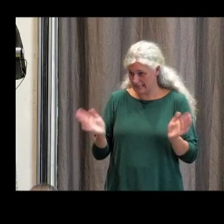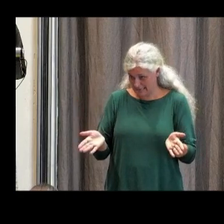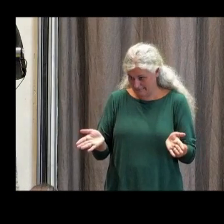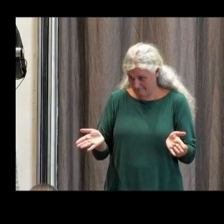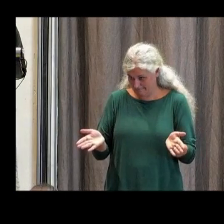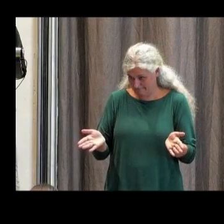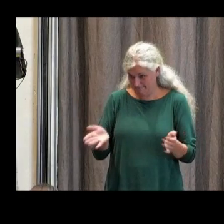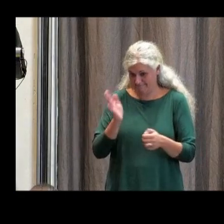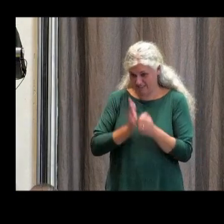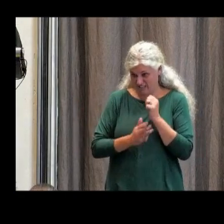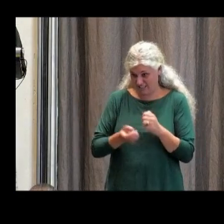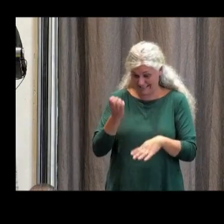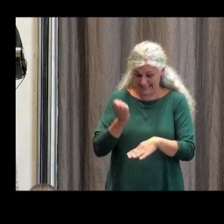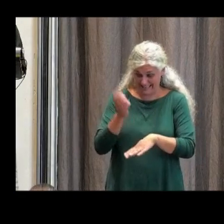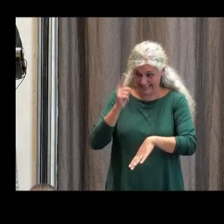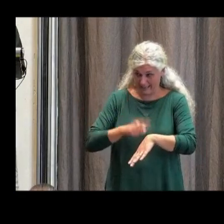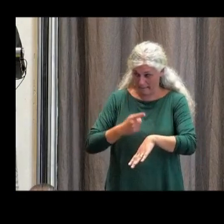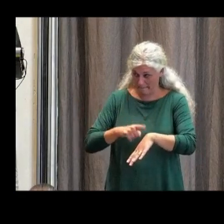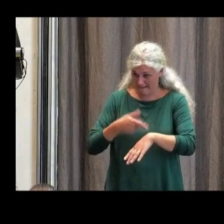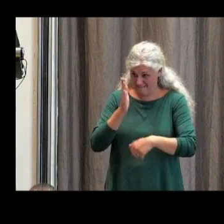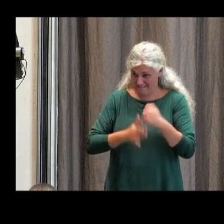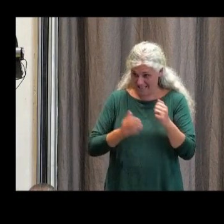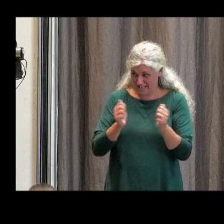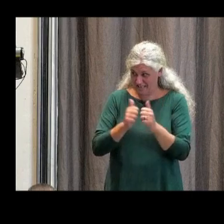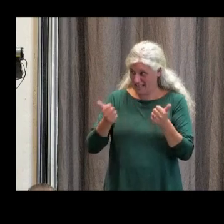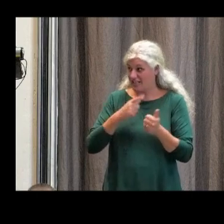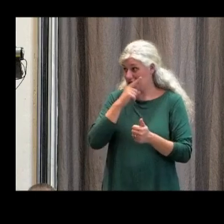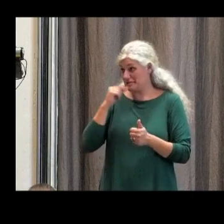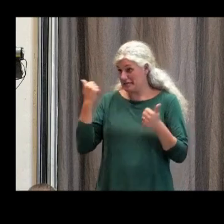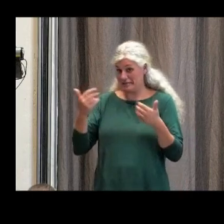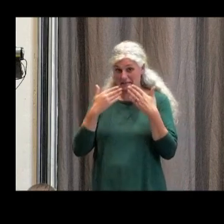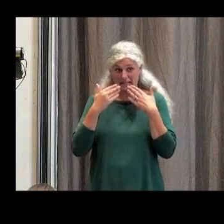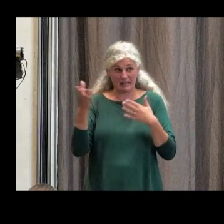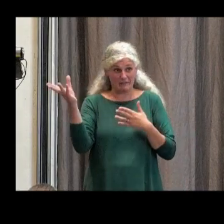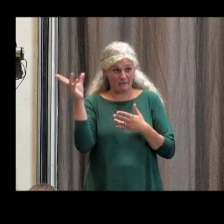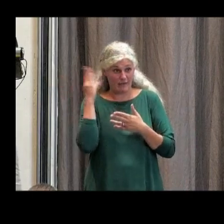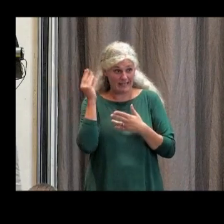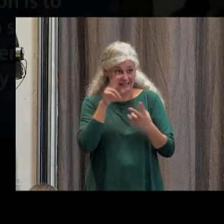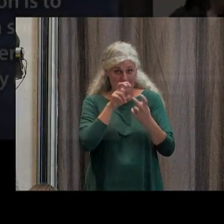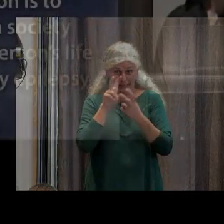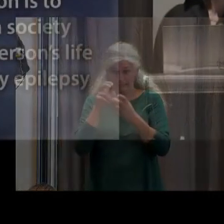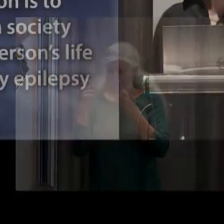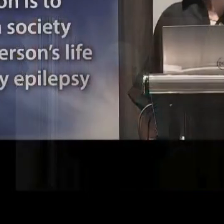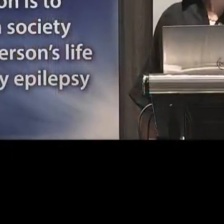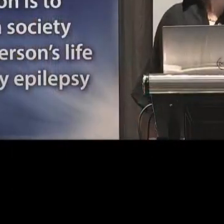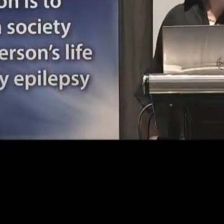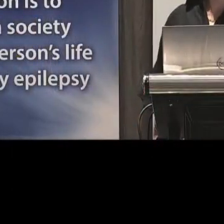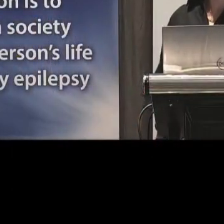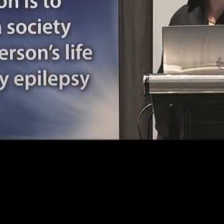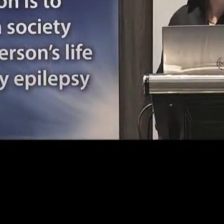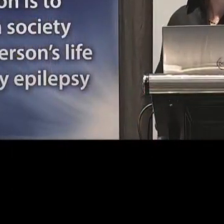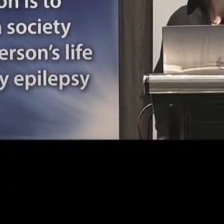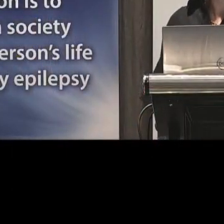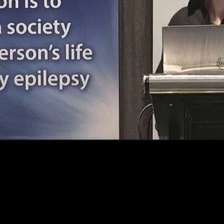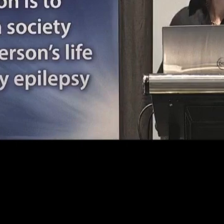think we're just on time to finish the meeting, and just to say thank you for listening to you all this